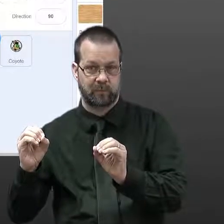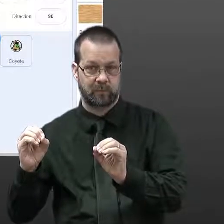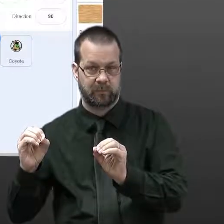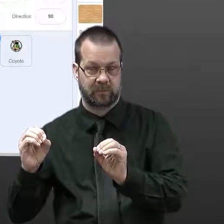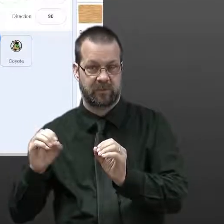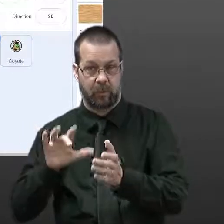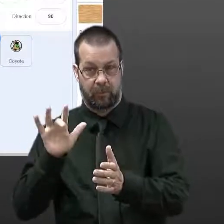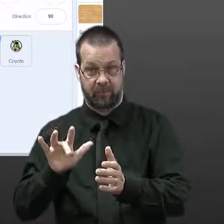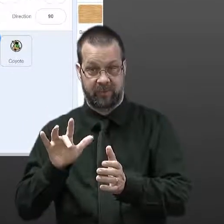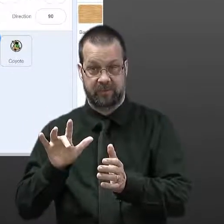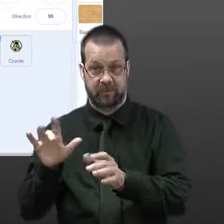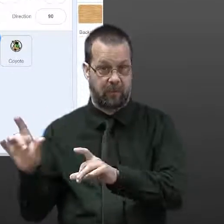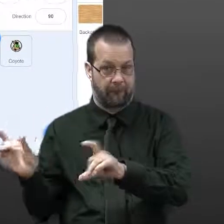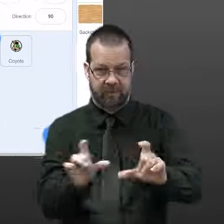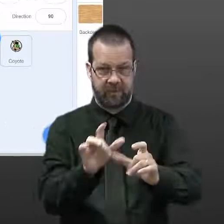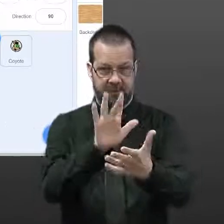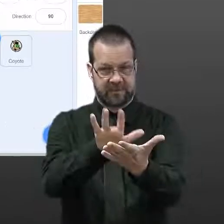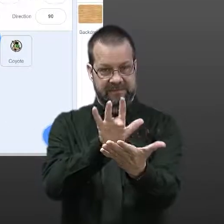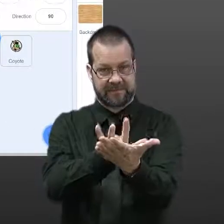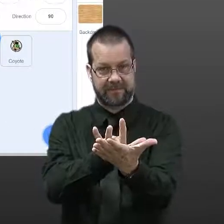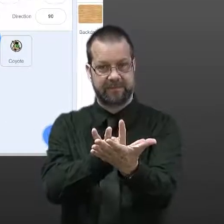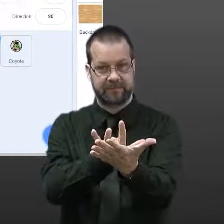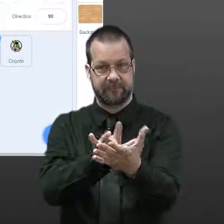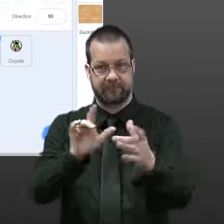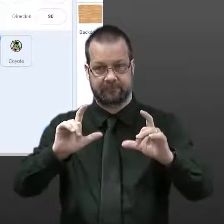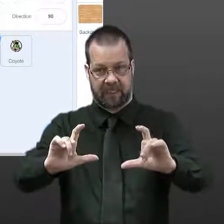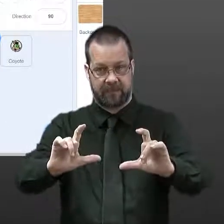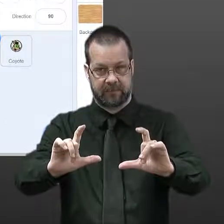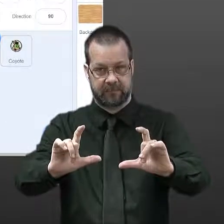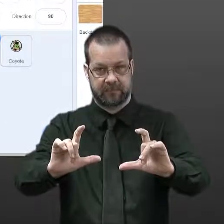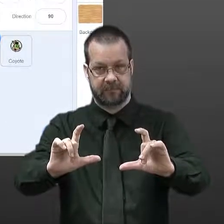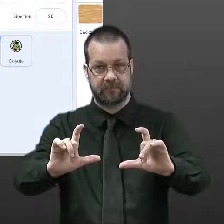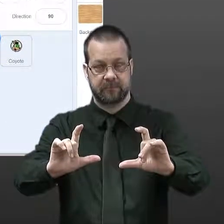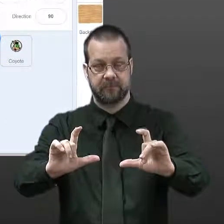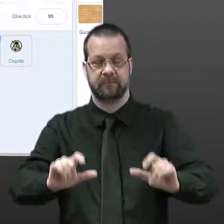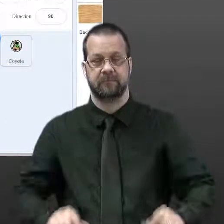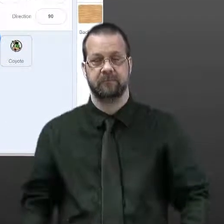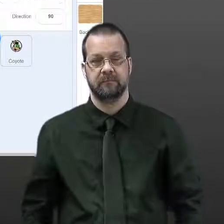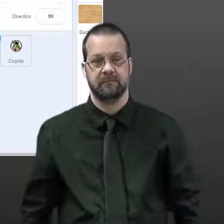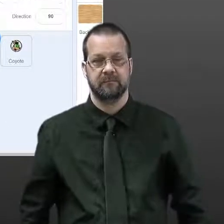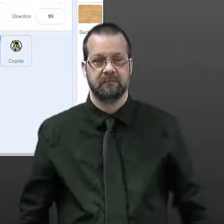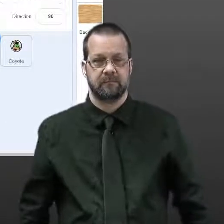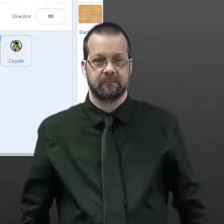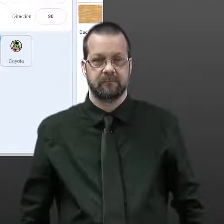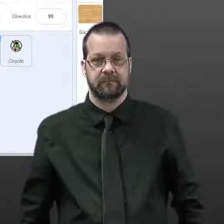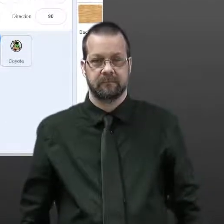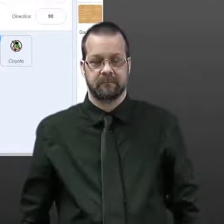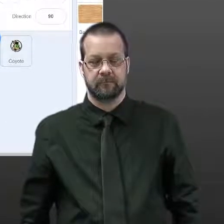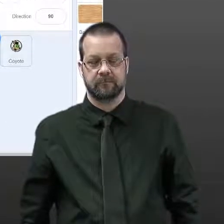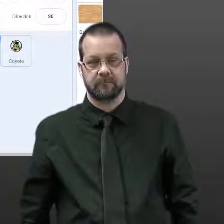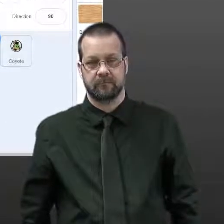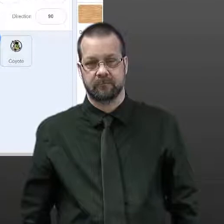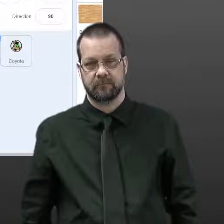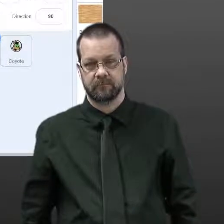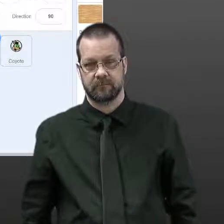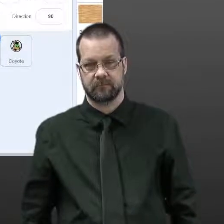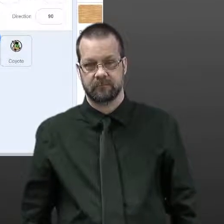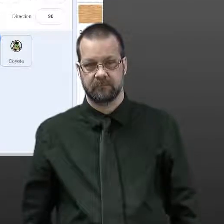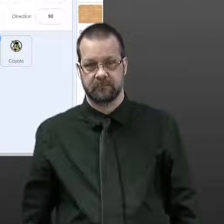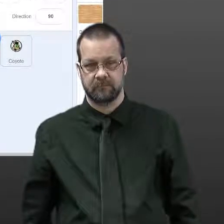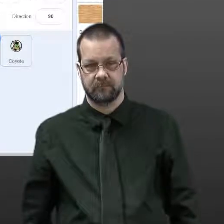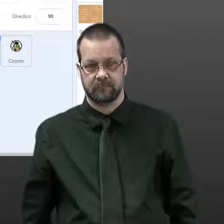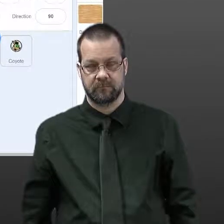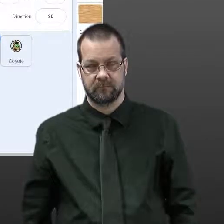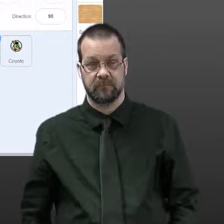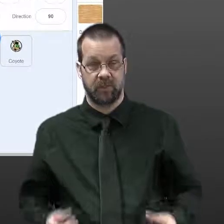when we click on the green flag, it always starts in the same position in the middle. And then we are going to